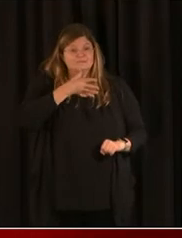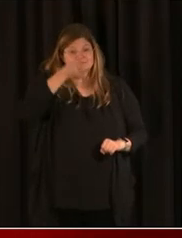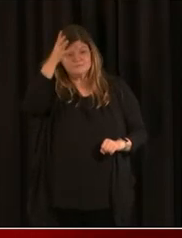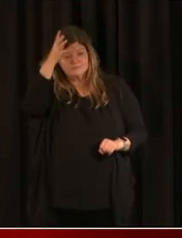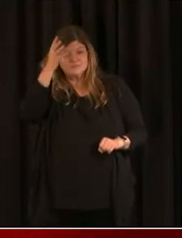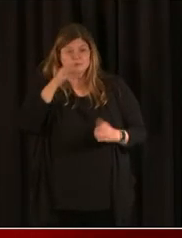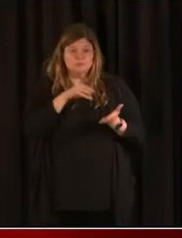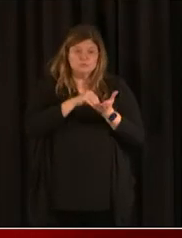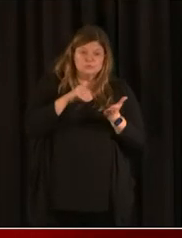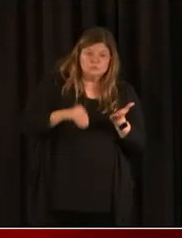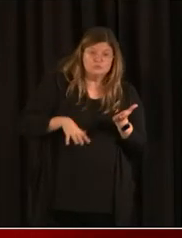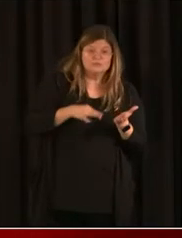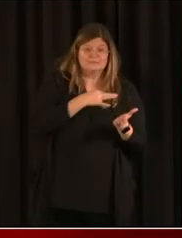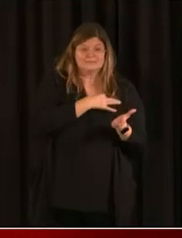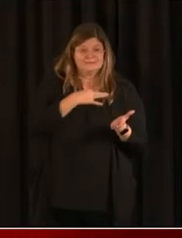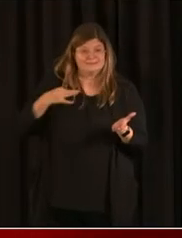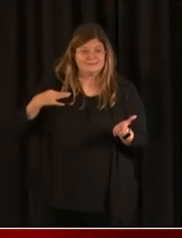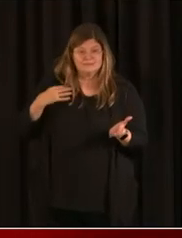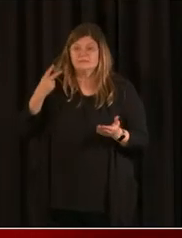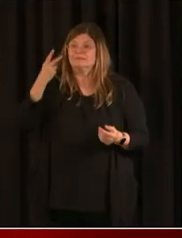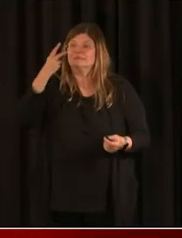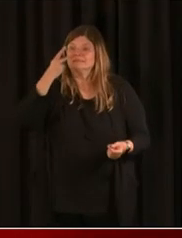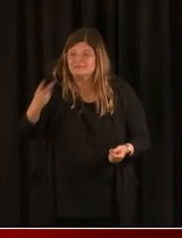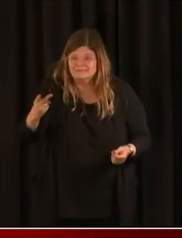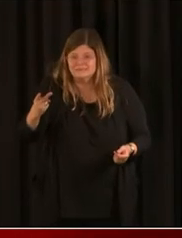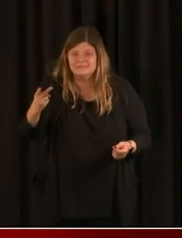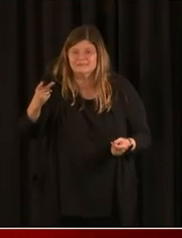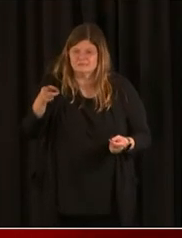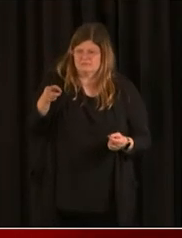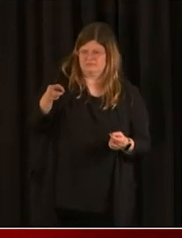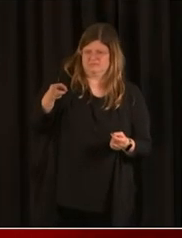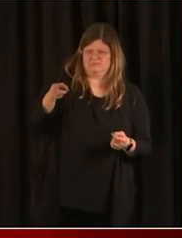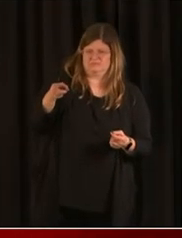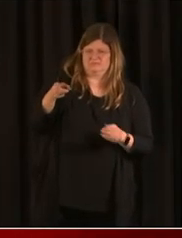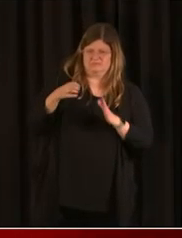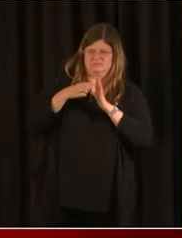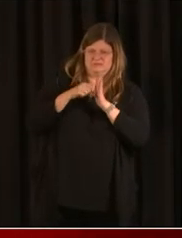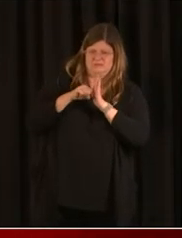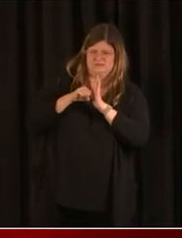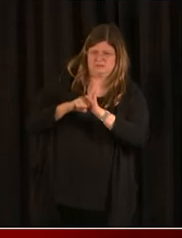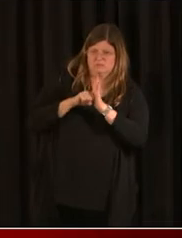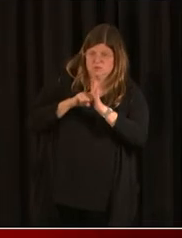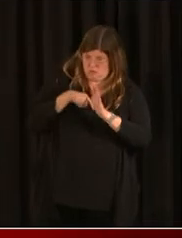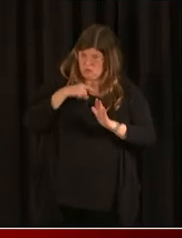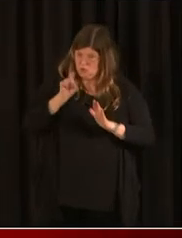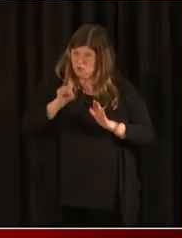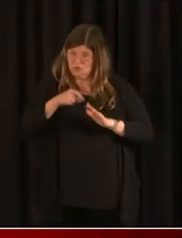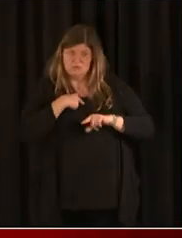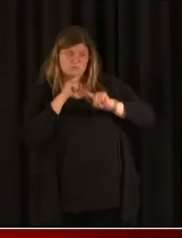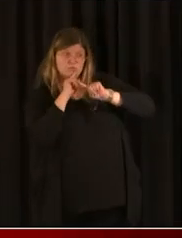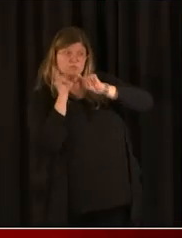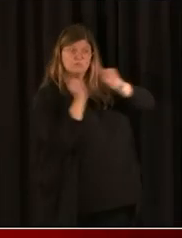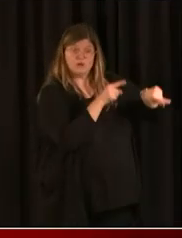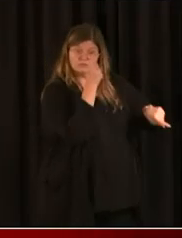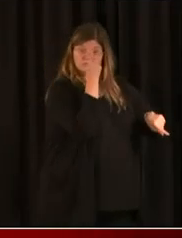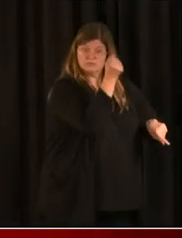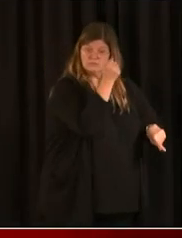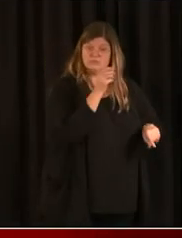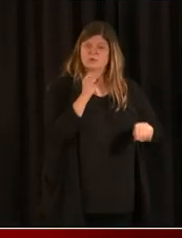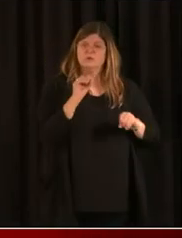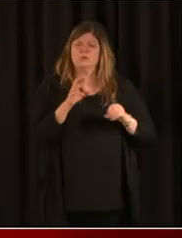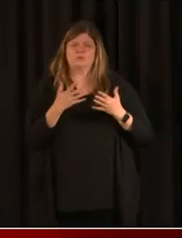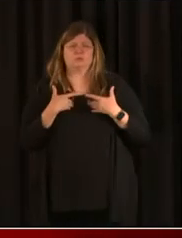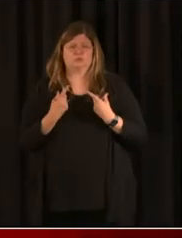any conditions that should be reported up that aren't following the guidelines set by DCPS leadership for